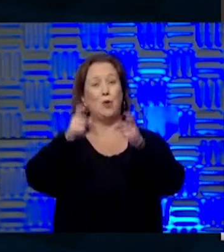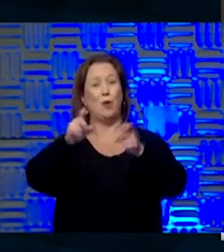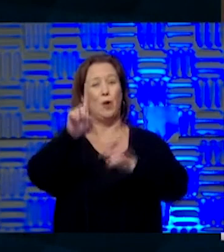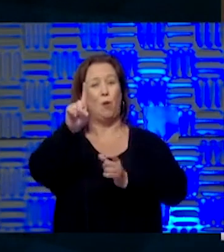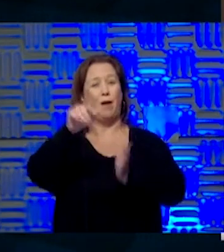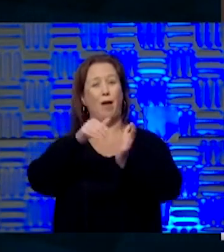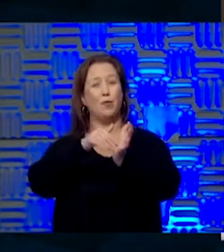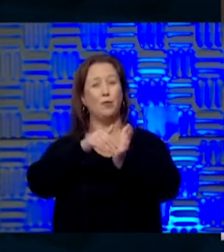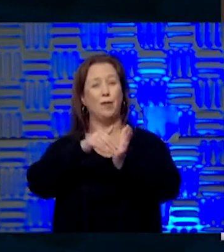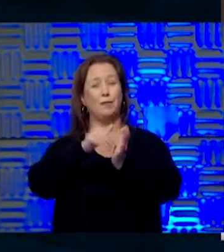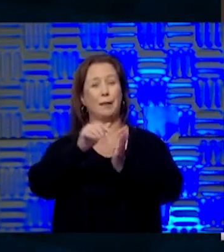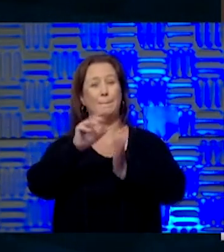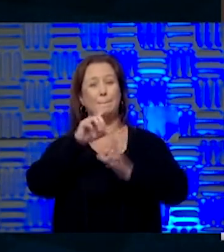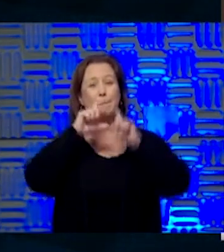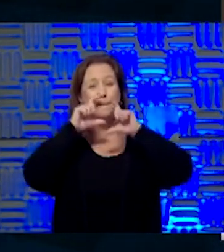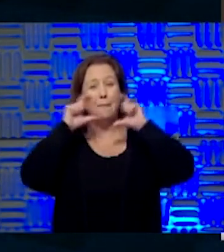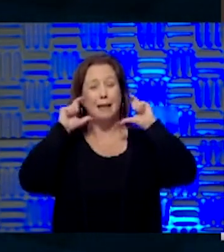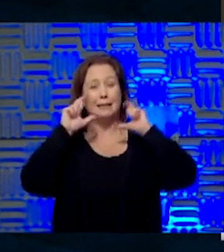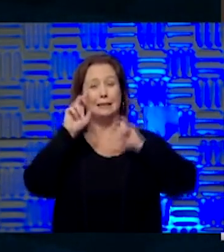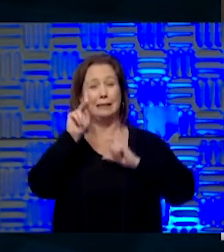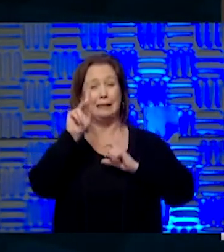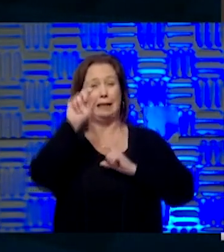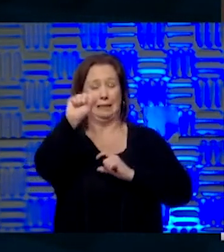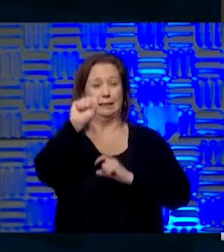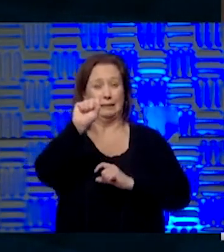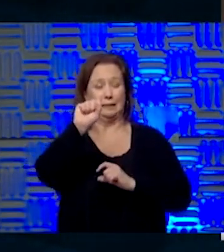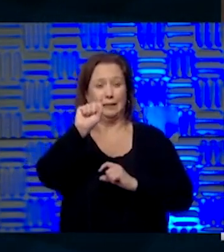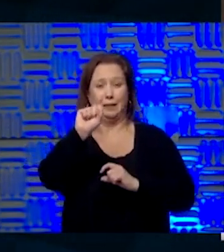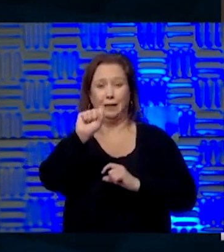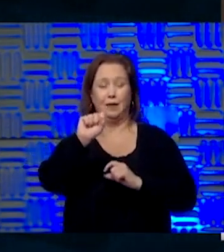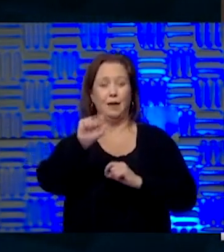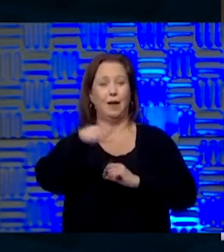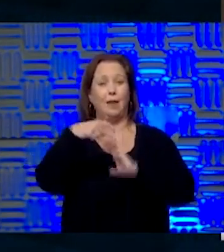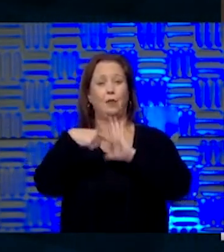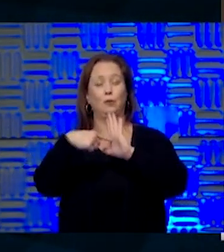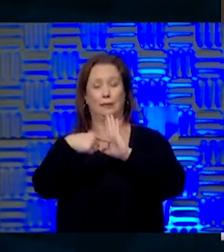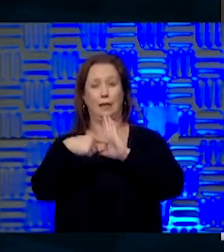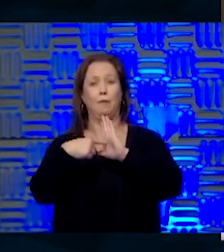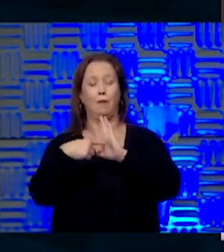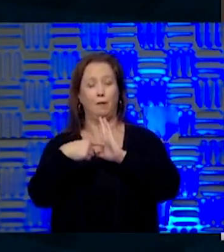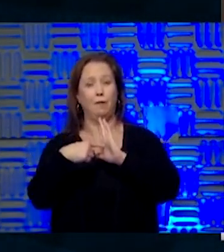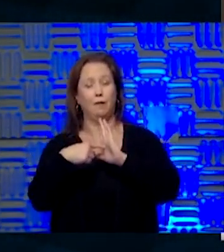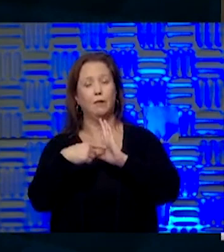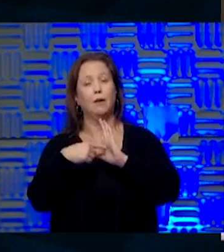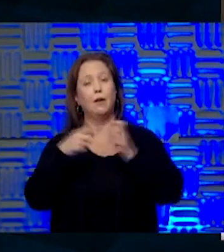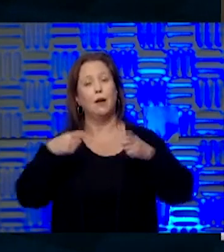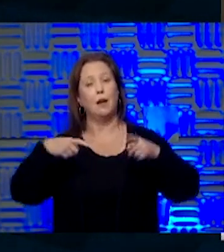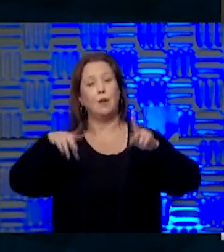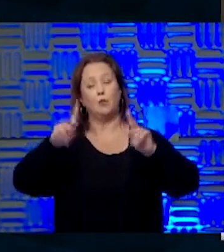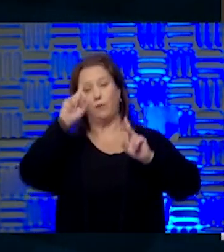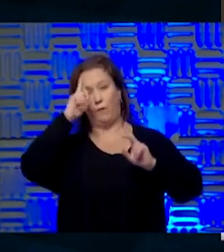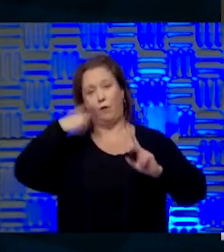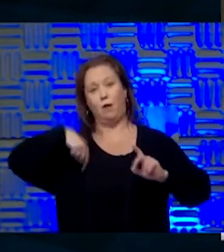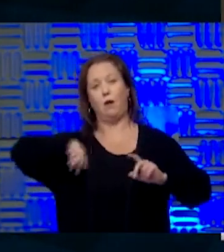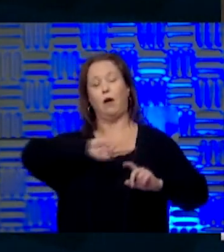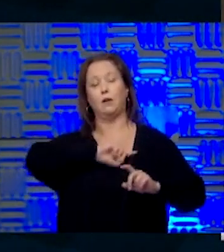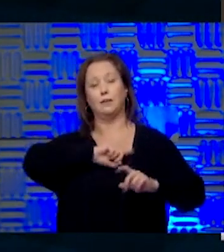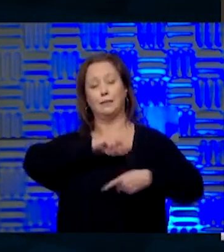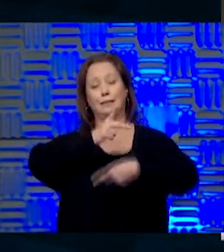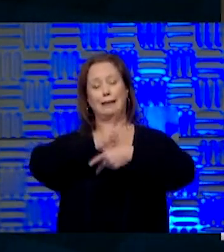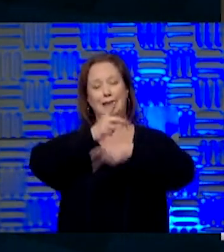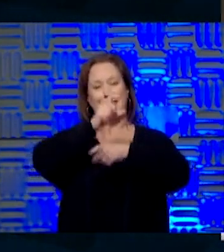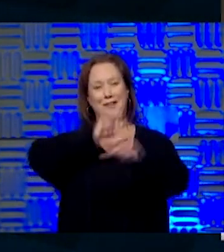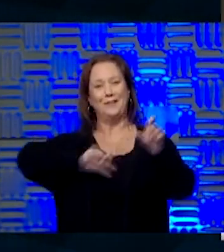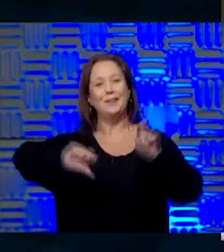100,000 masks to Kansas, and just another example of where there is an opportunity for us to take care of each